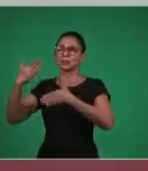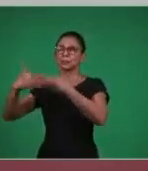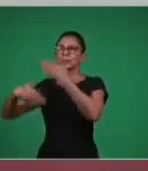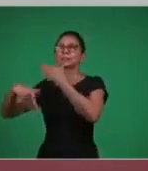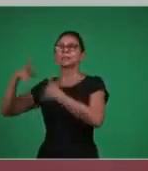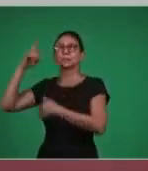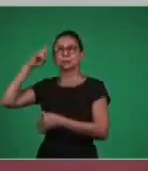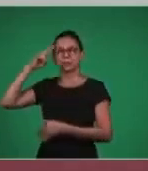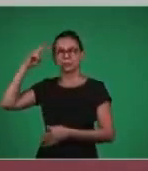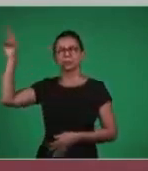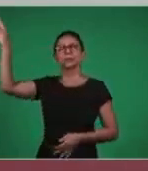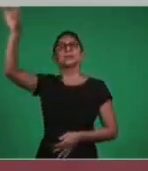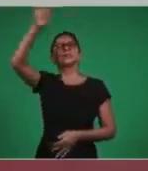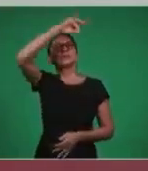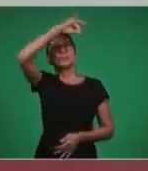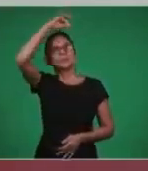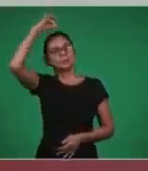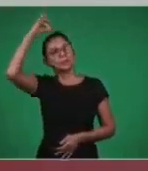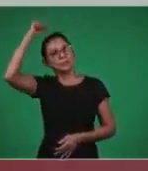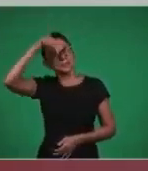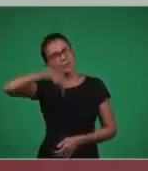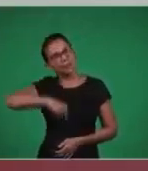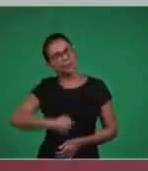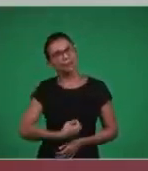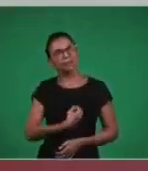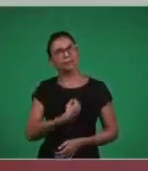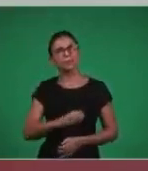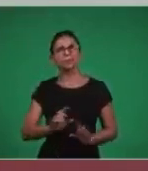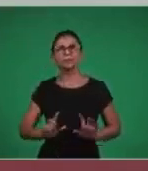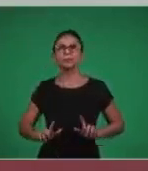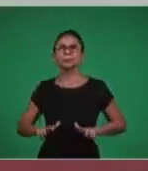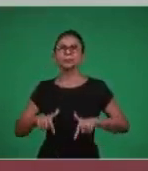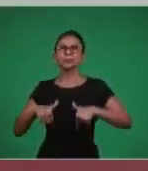Spirit, because He is in our midst.